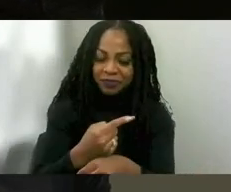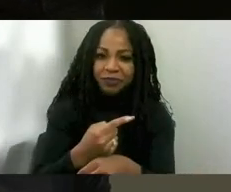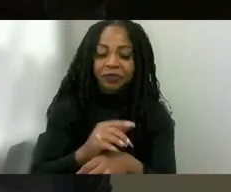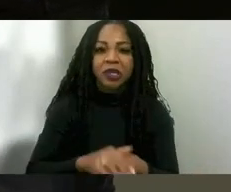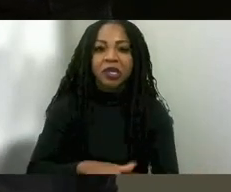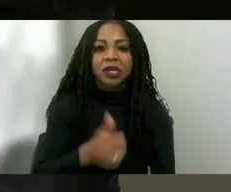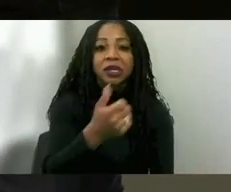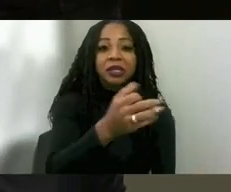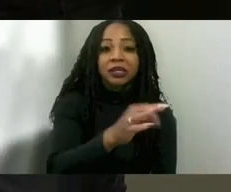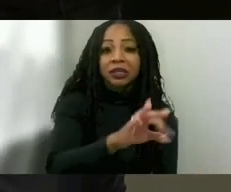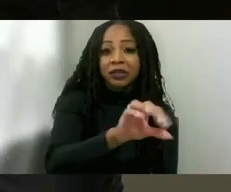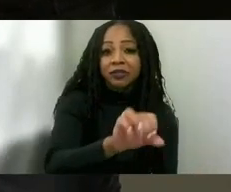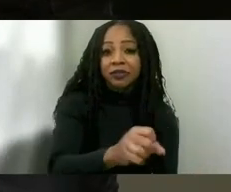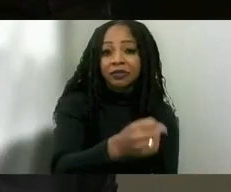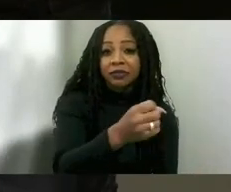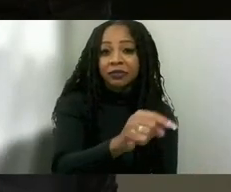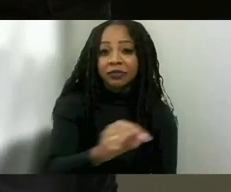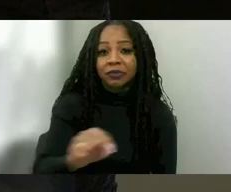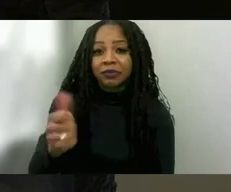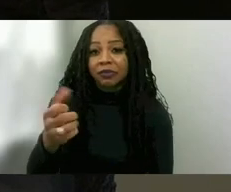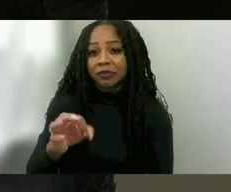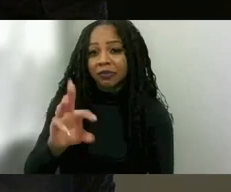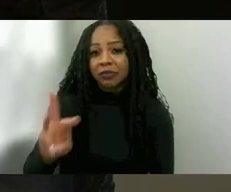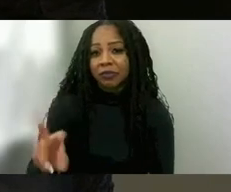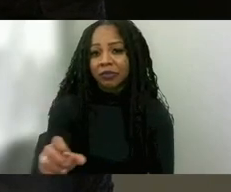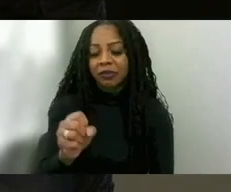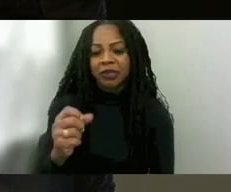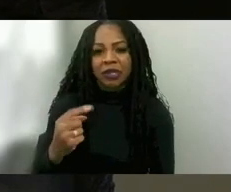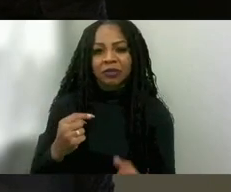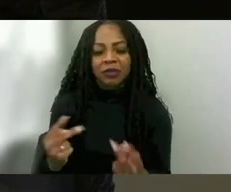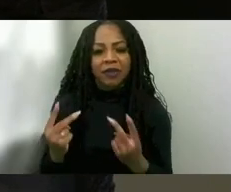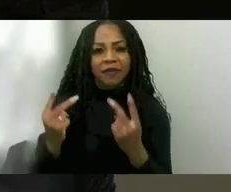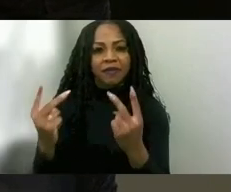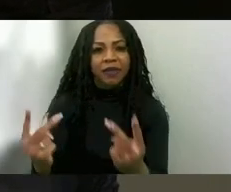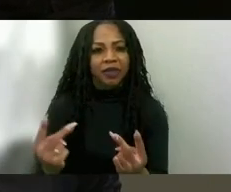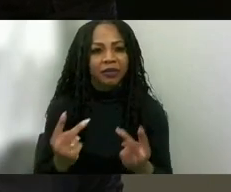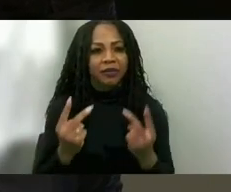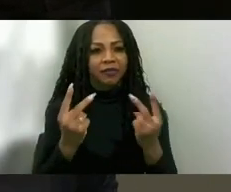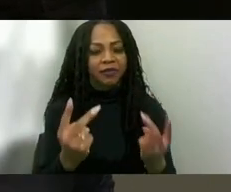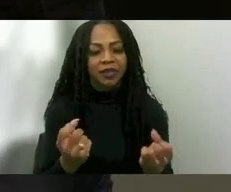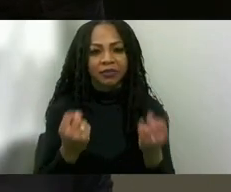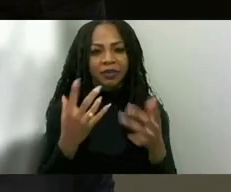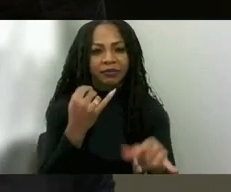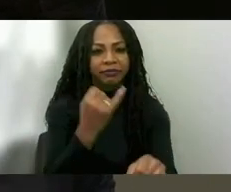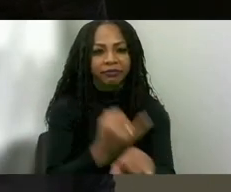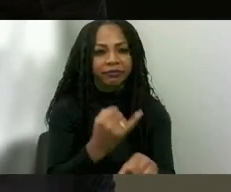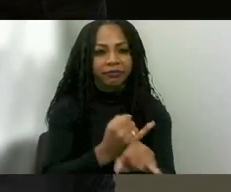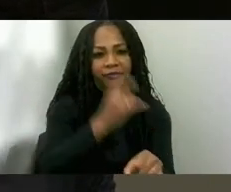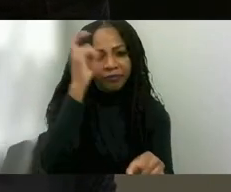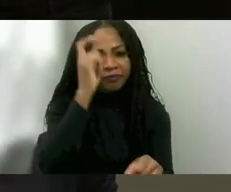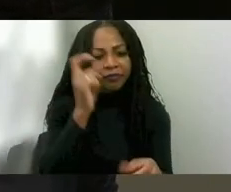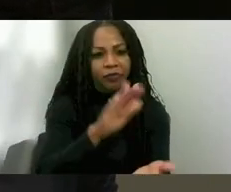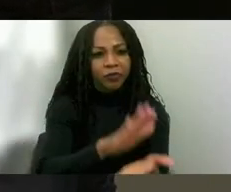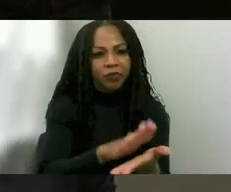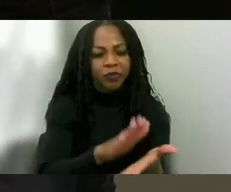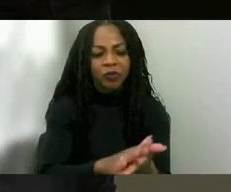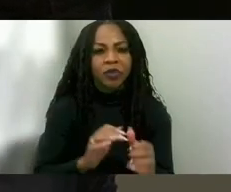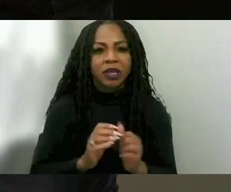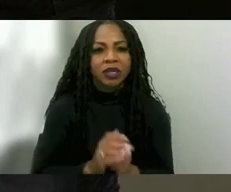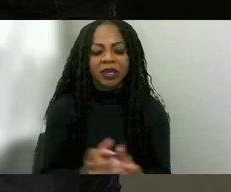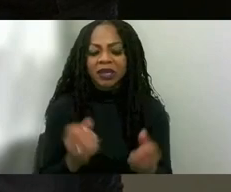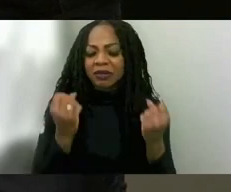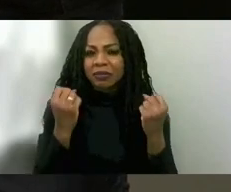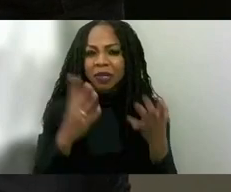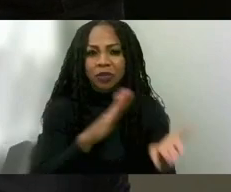and 60s, I visited many residential schools, many different schools and